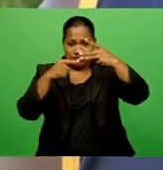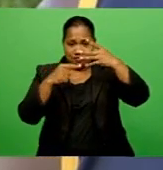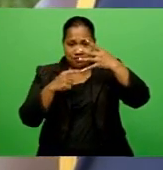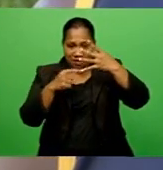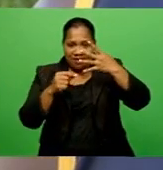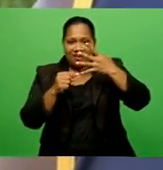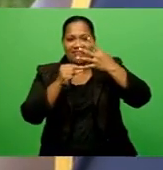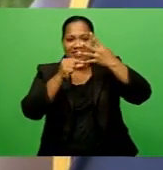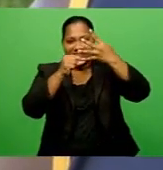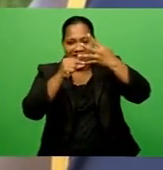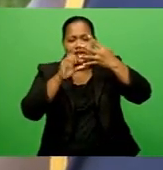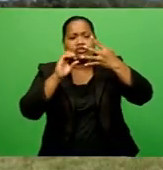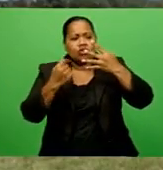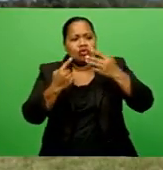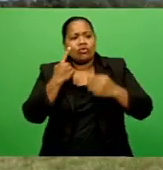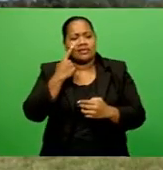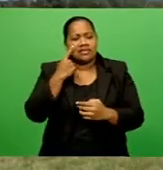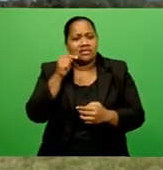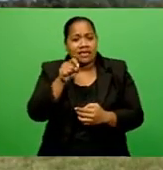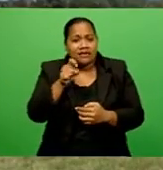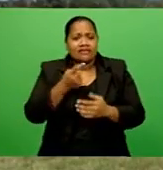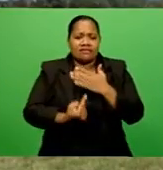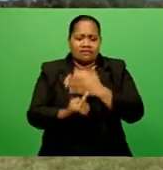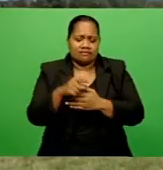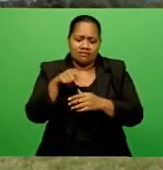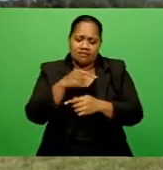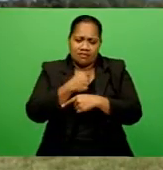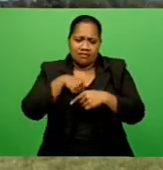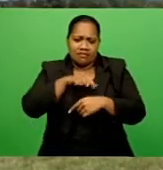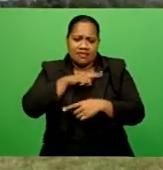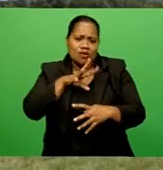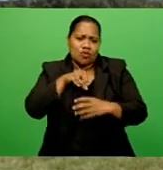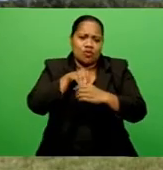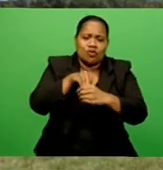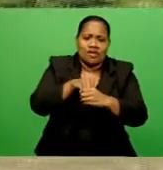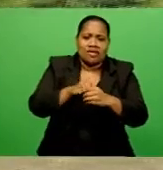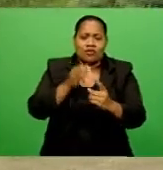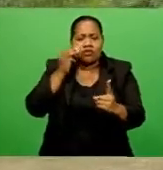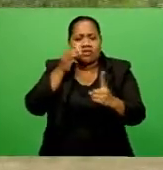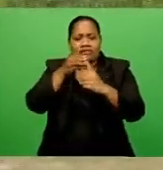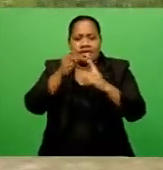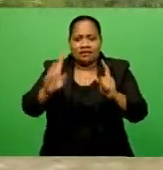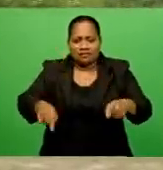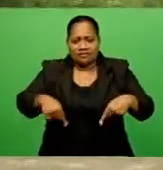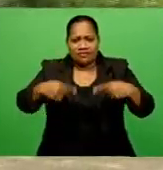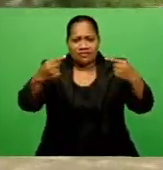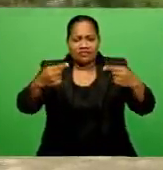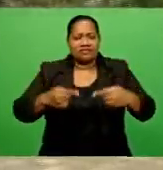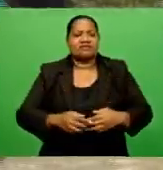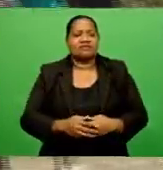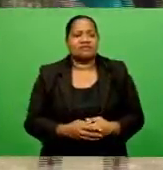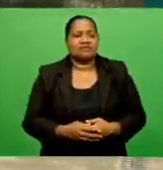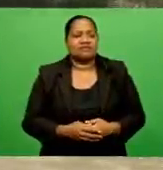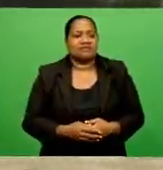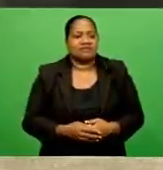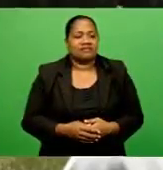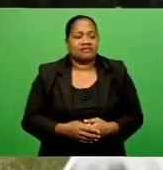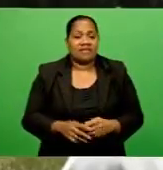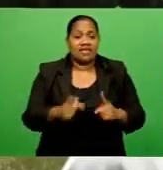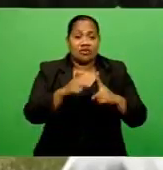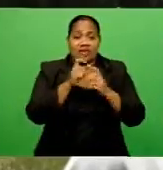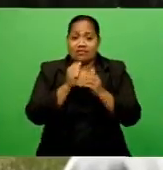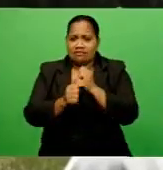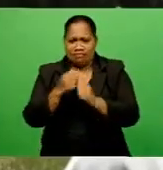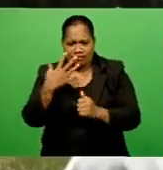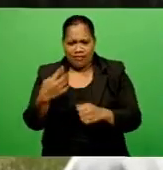it from there. If it goes to the main cup final, we'll be glad. The Dominion brothers have tough